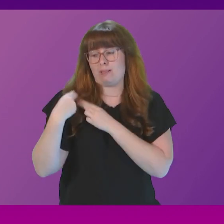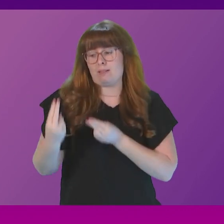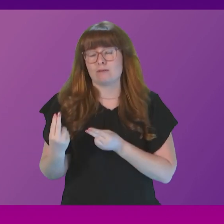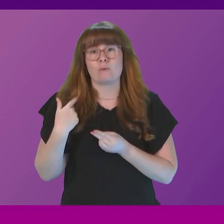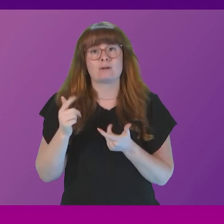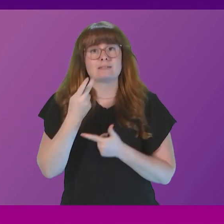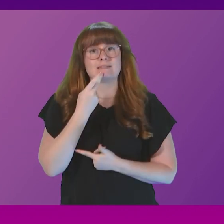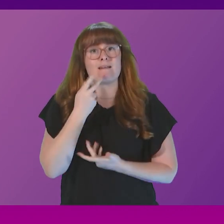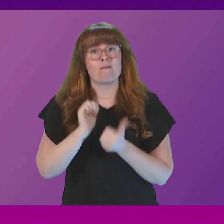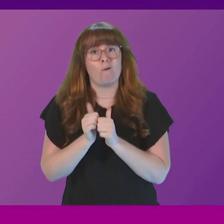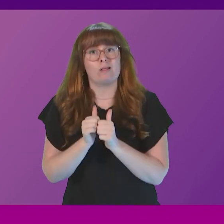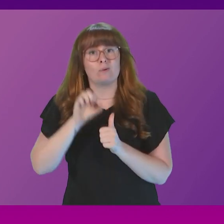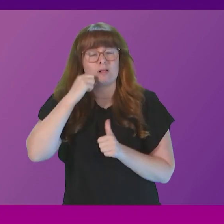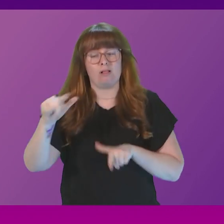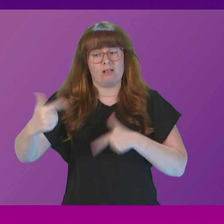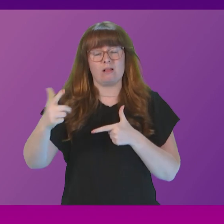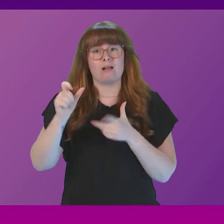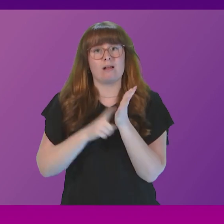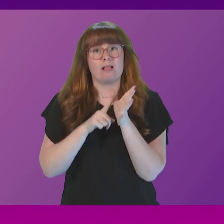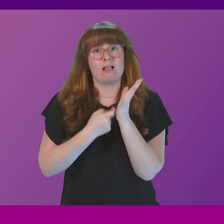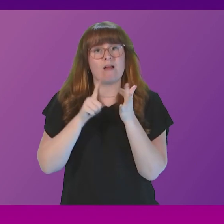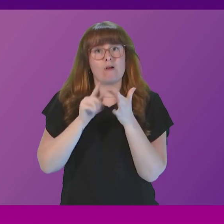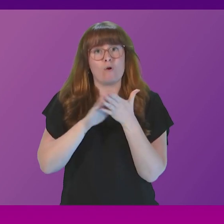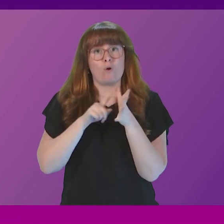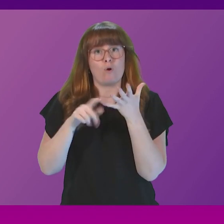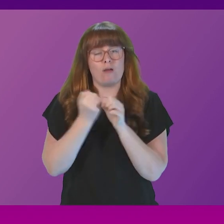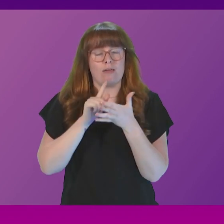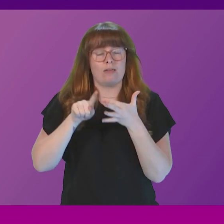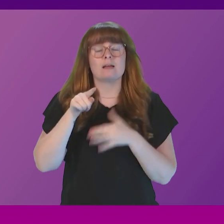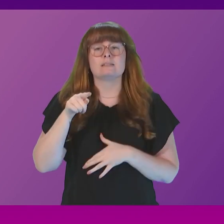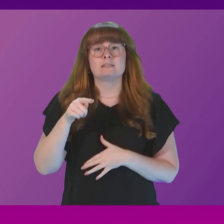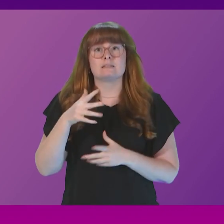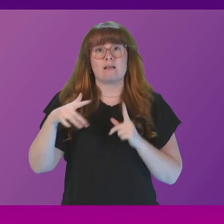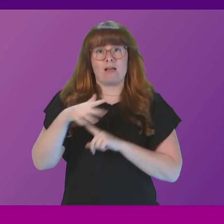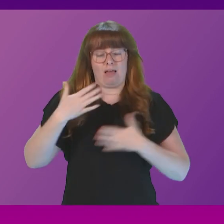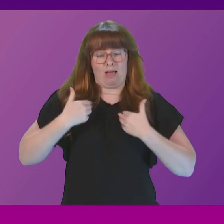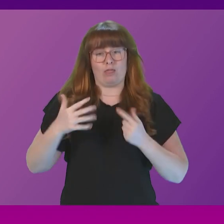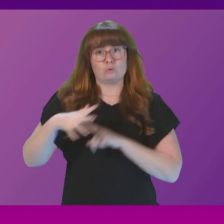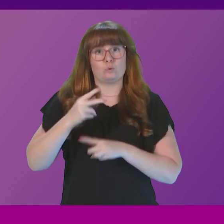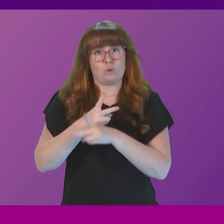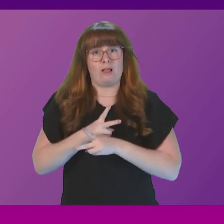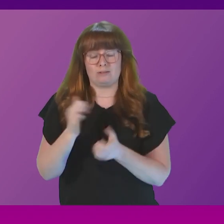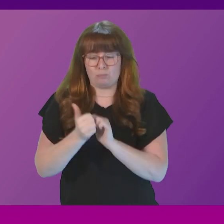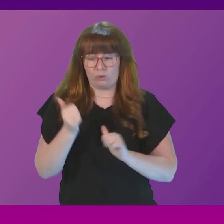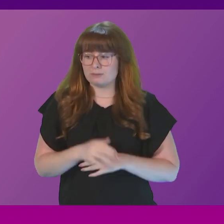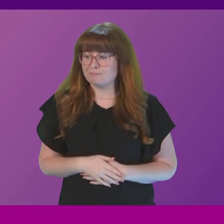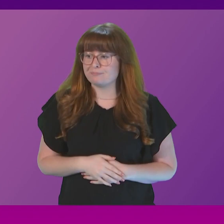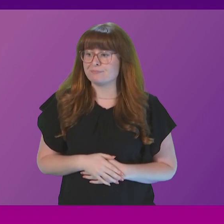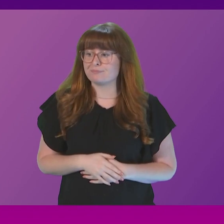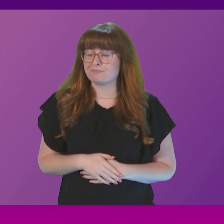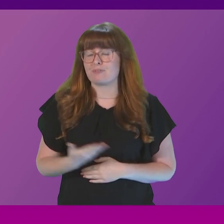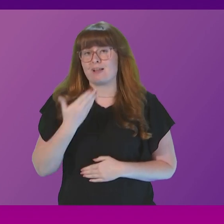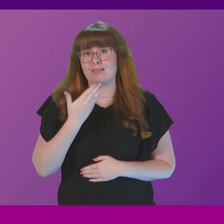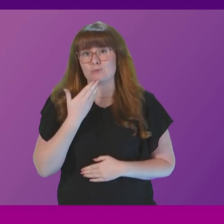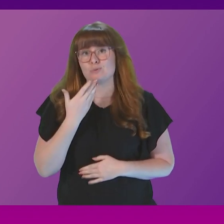second colleague joining us remotely, Claire Hawkey, Convener Health, Social Care and Sport. Claire, over to you. Thank you very much, Deputy